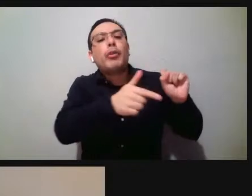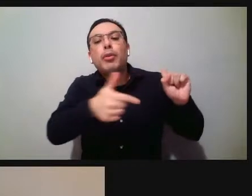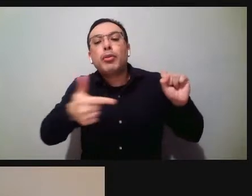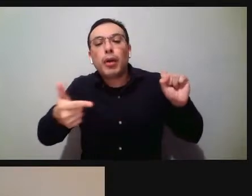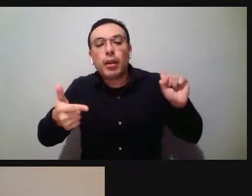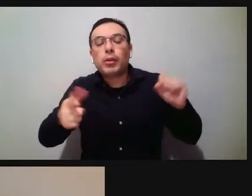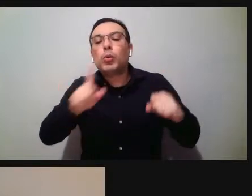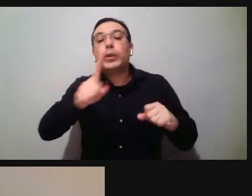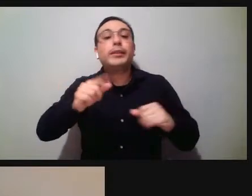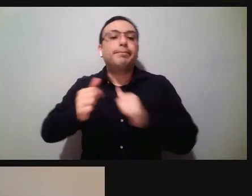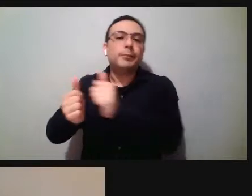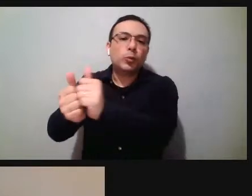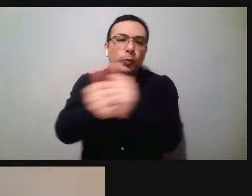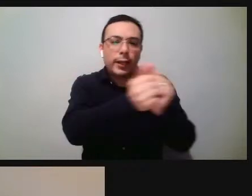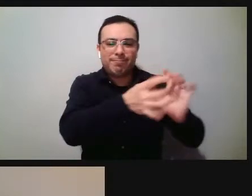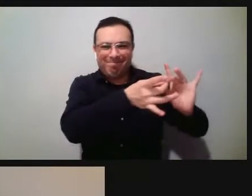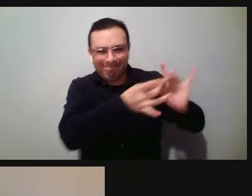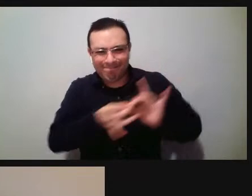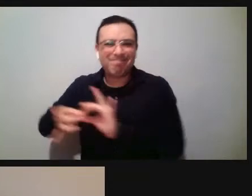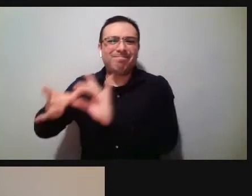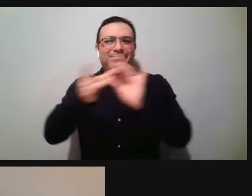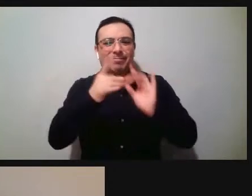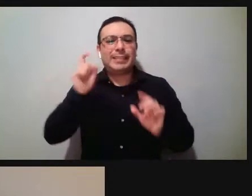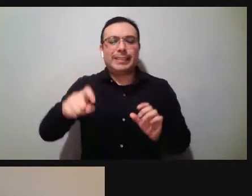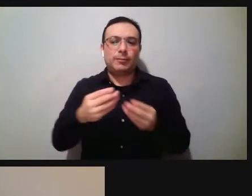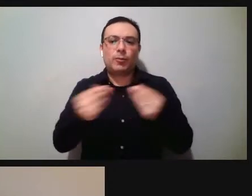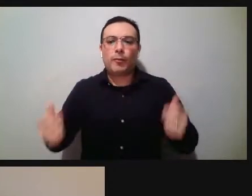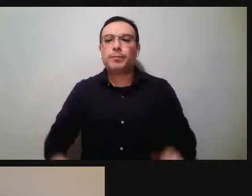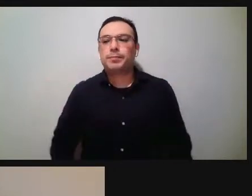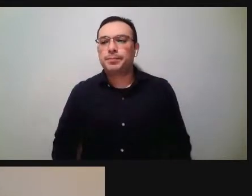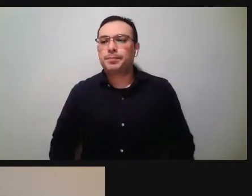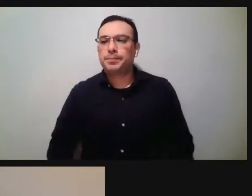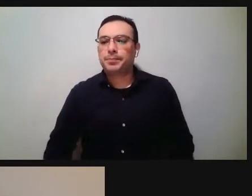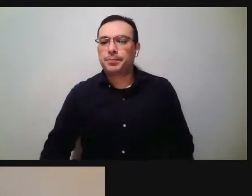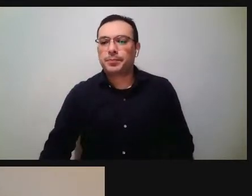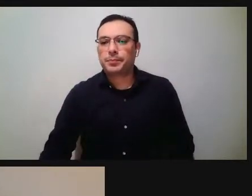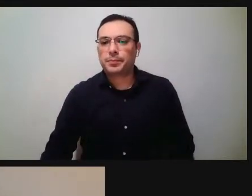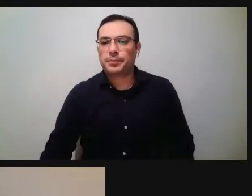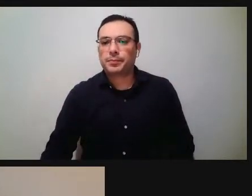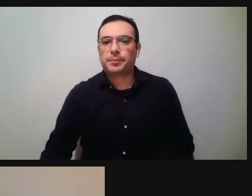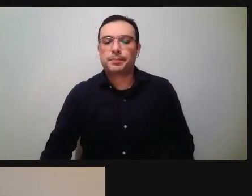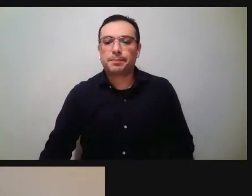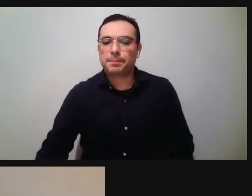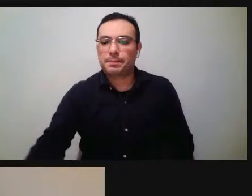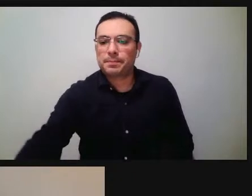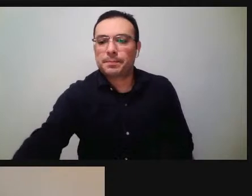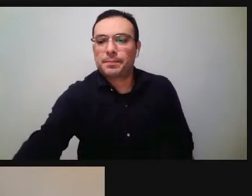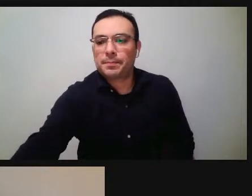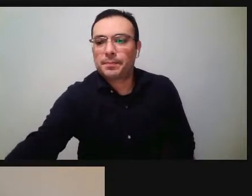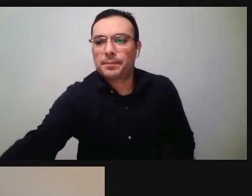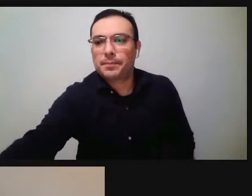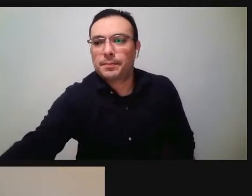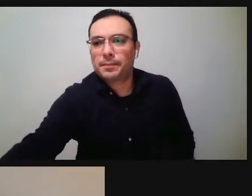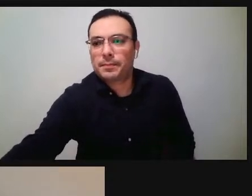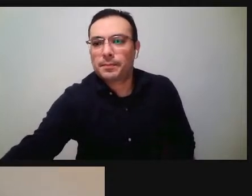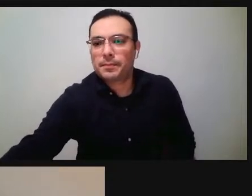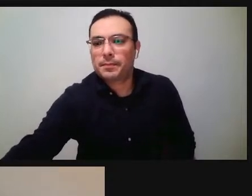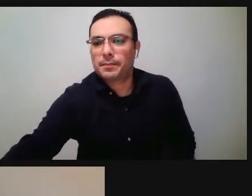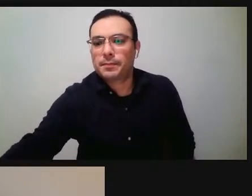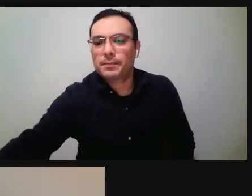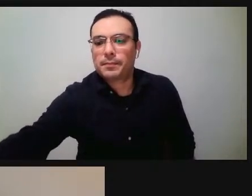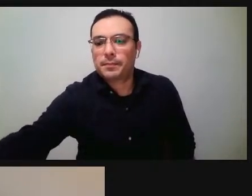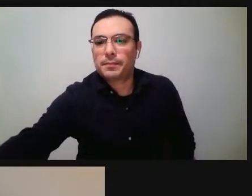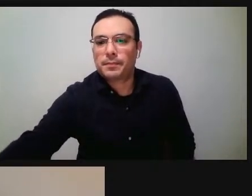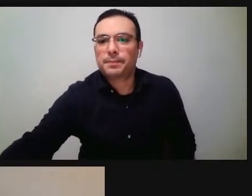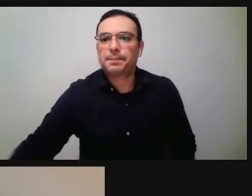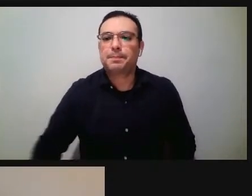together. As a medical professional, what questions aren't we asking? What are you